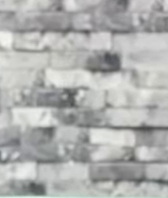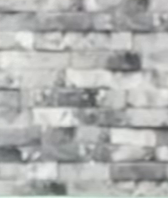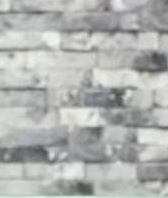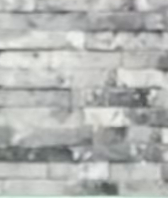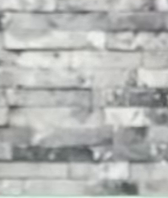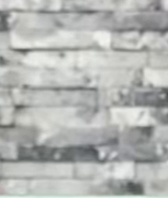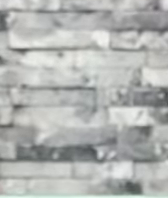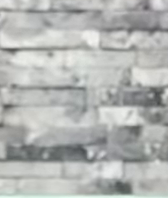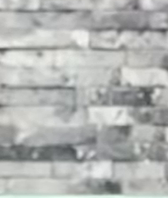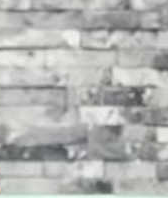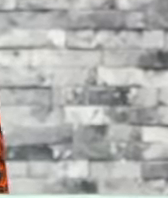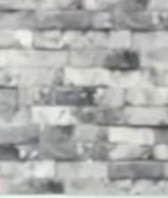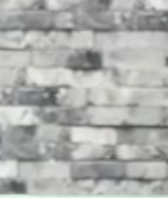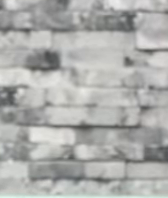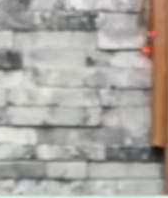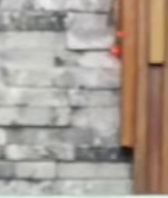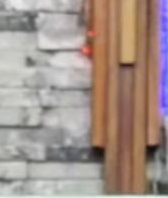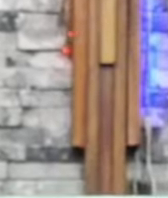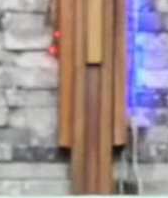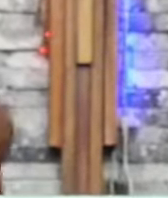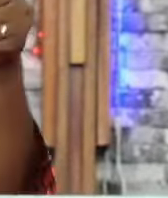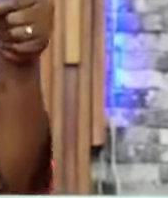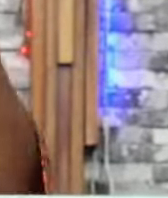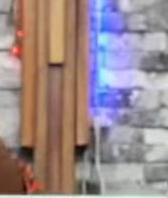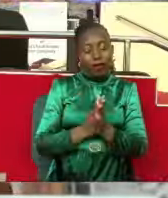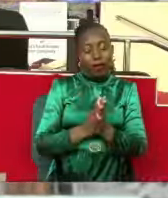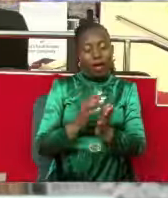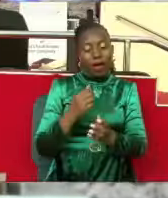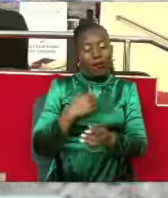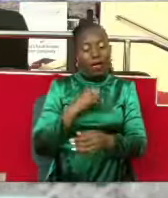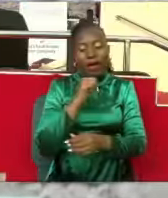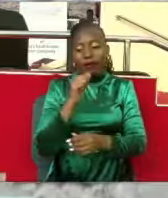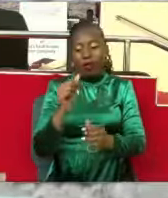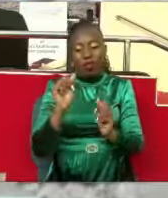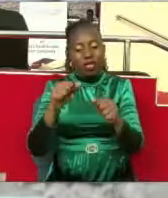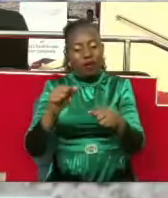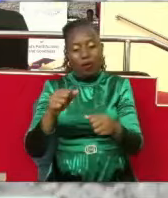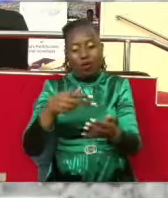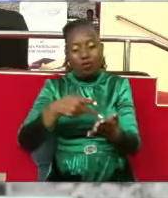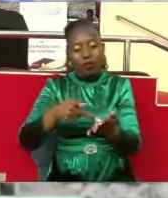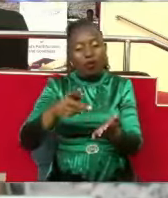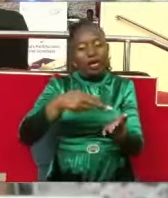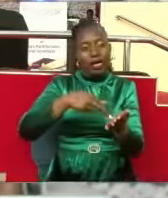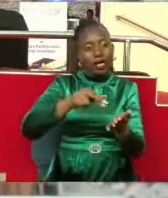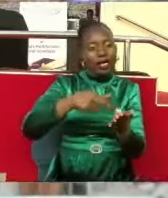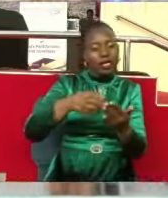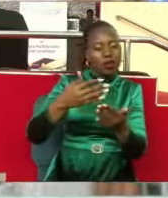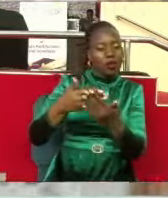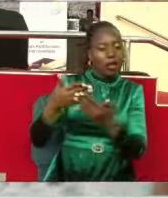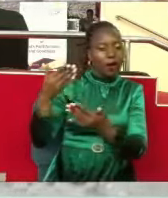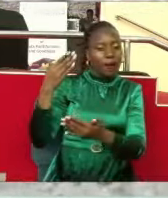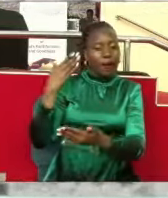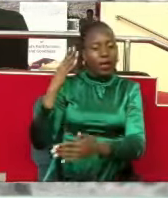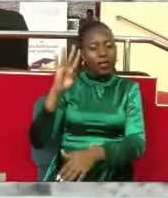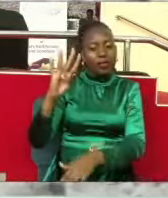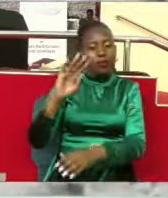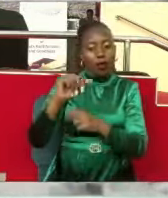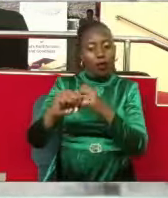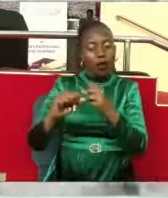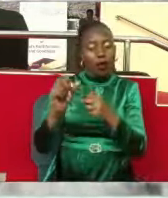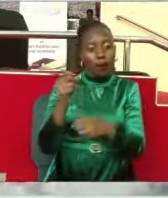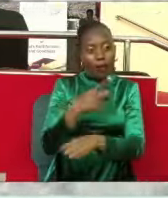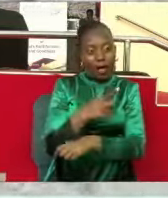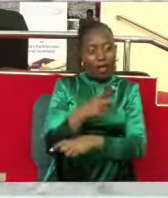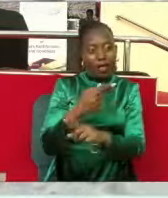God, are with me. Lakini Mungu uko pamoja nami. I've not been able to pay rent for the last 4 months. Sijaweza lipa kodi kwa miezi minne. But you,